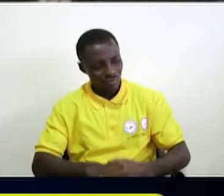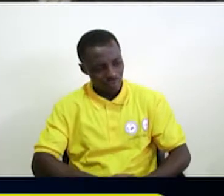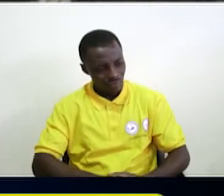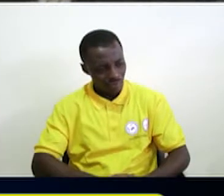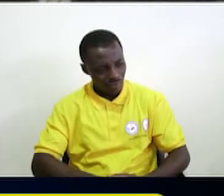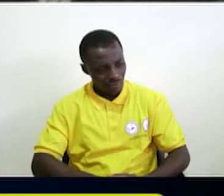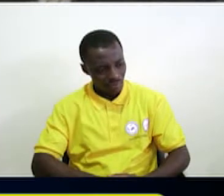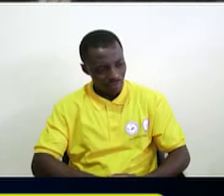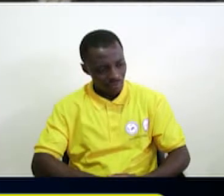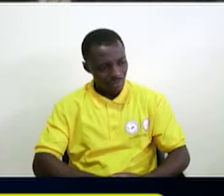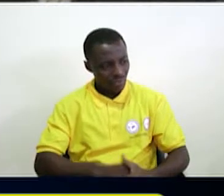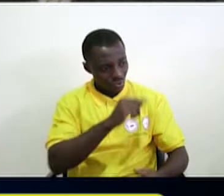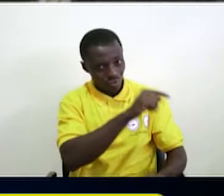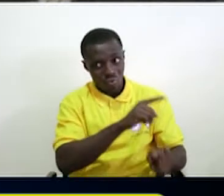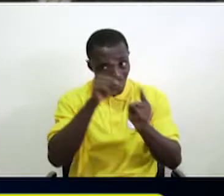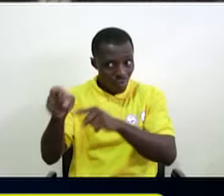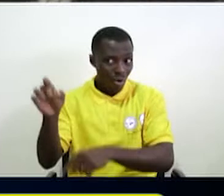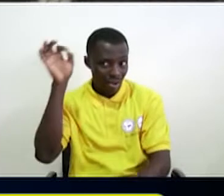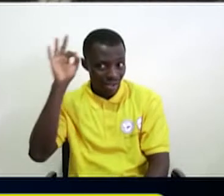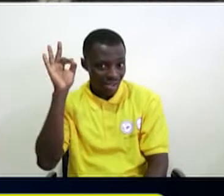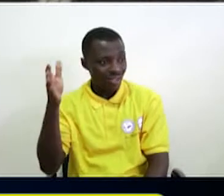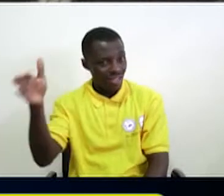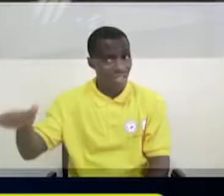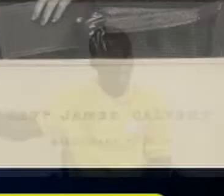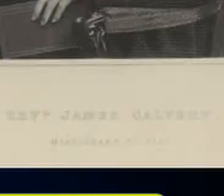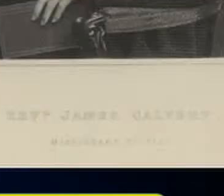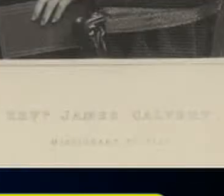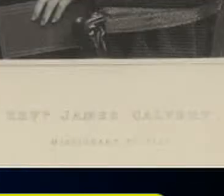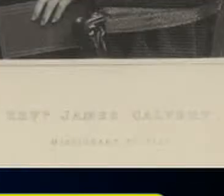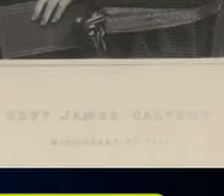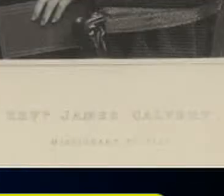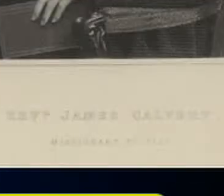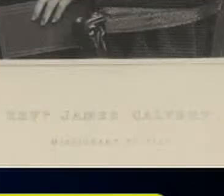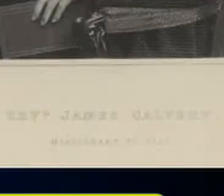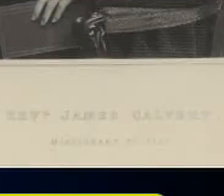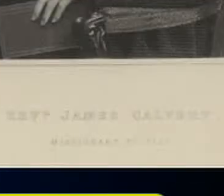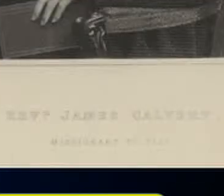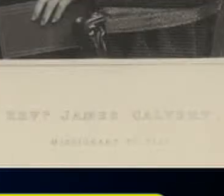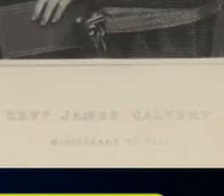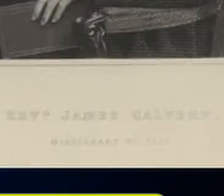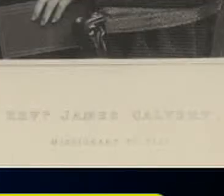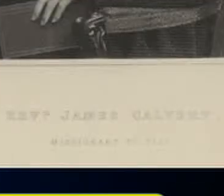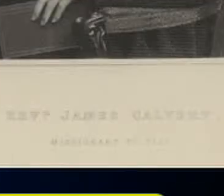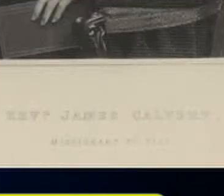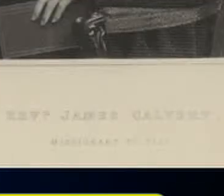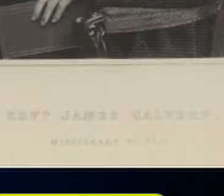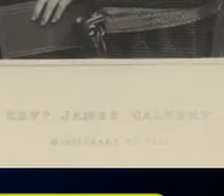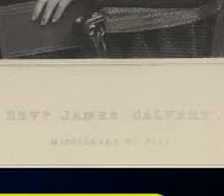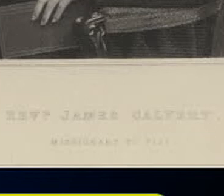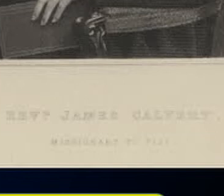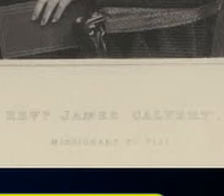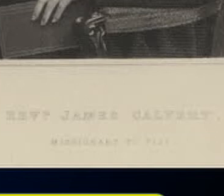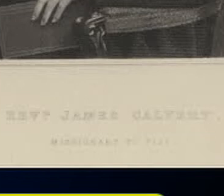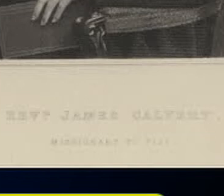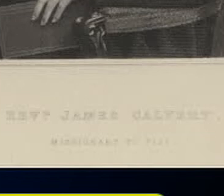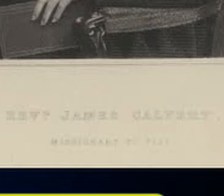You will lose your life and the lives of those with you if you go among such savages.